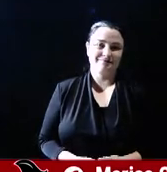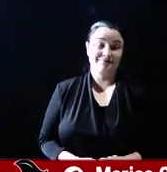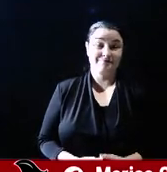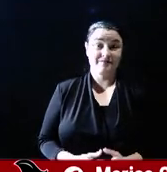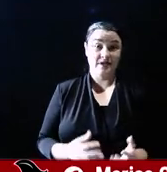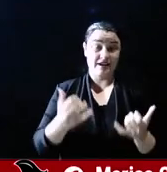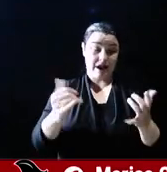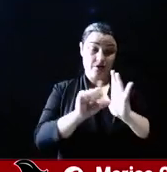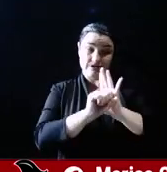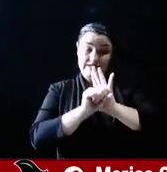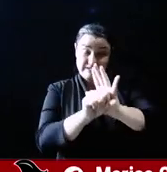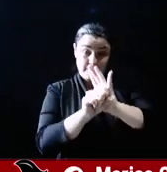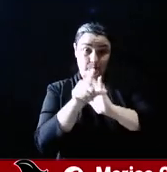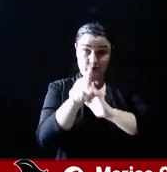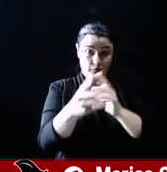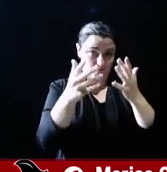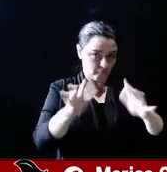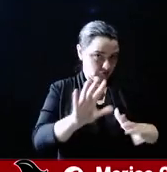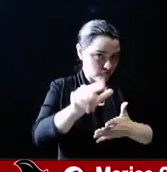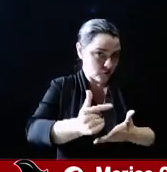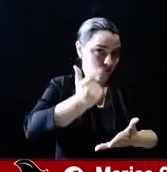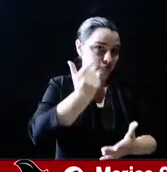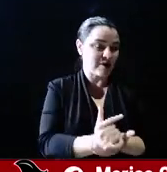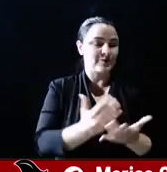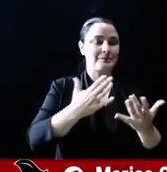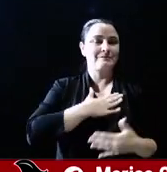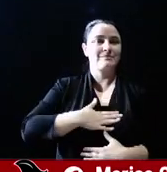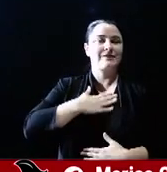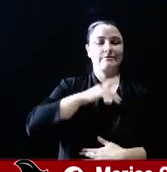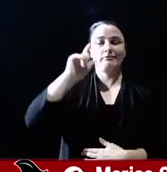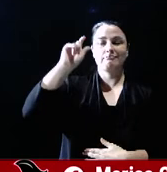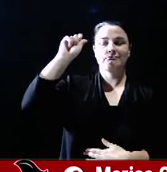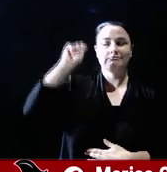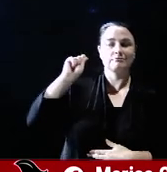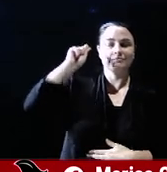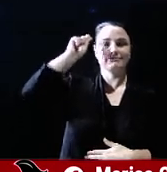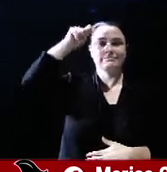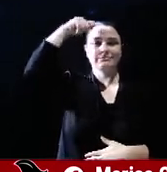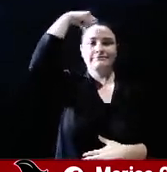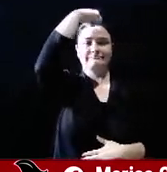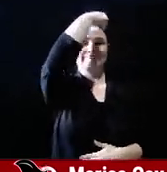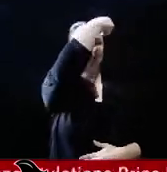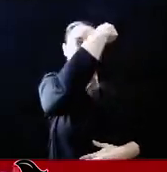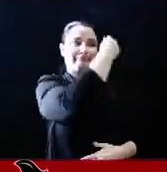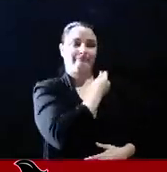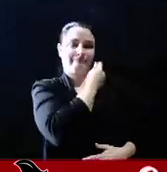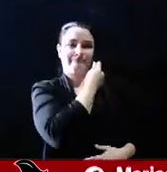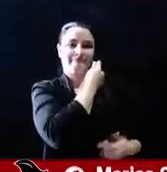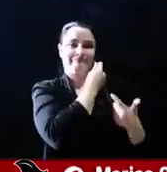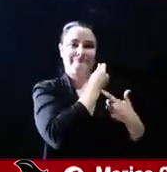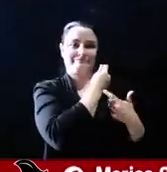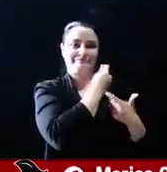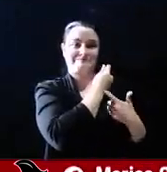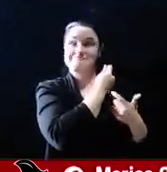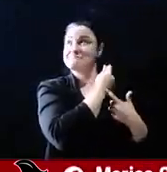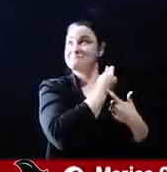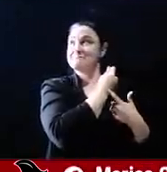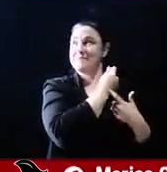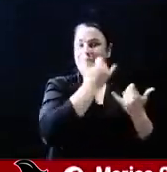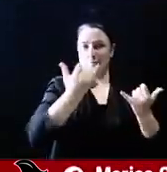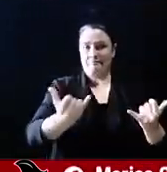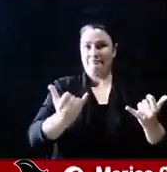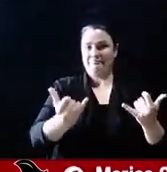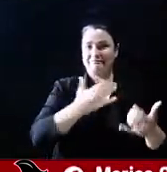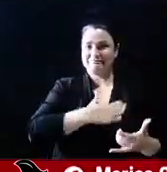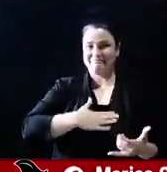As a symbol of your graduation, please move your tassels from the right side of your cap to the left side at this